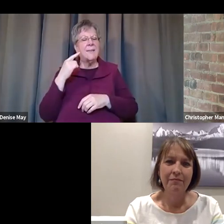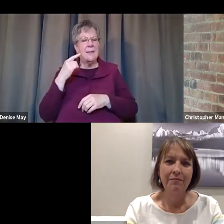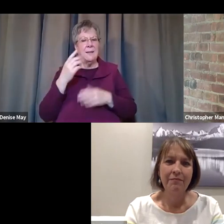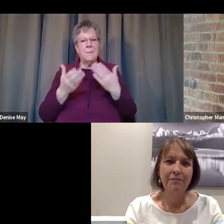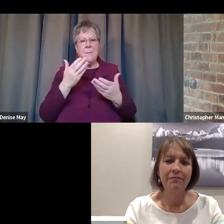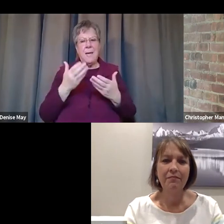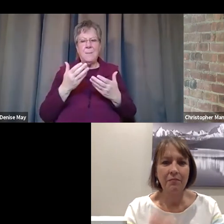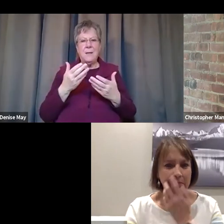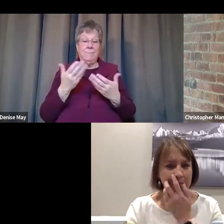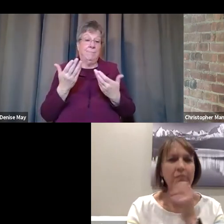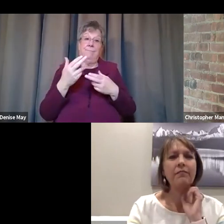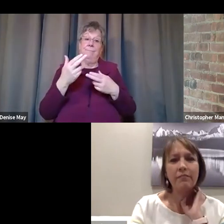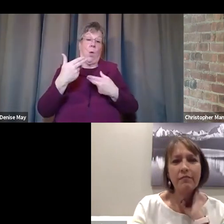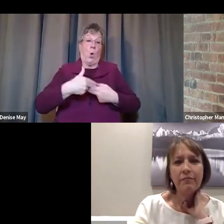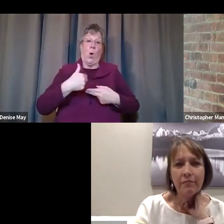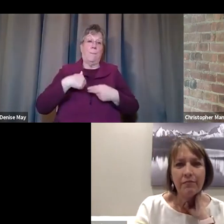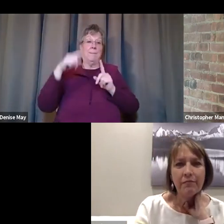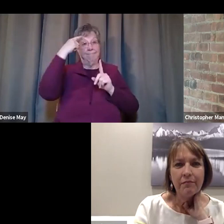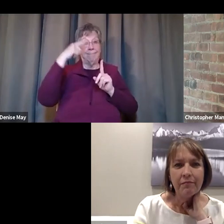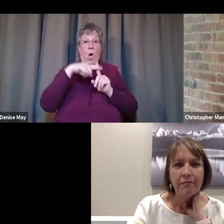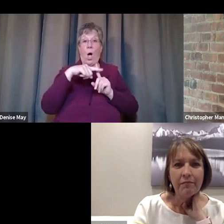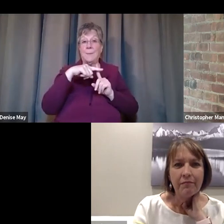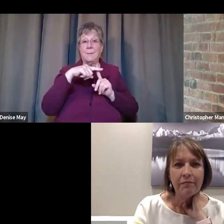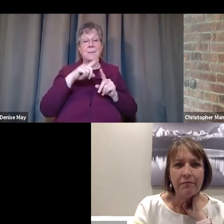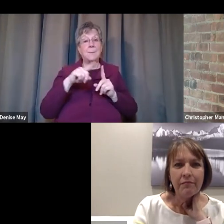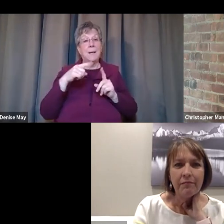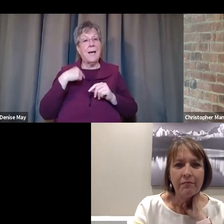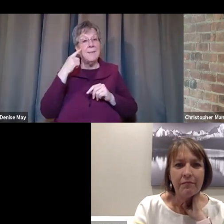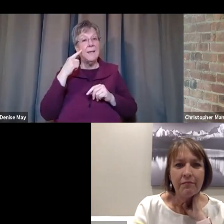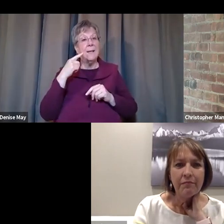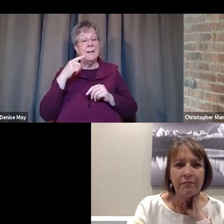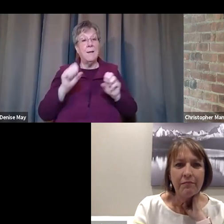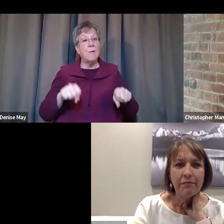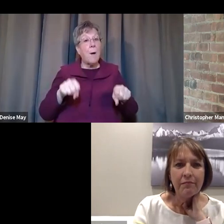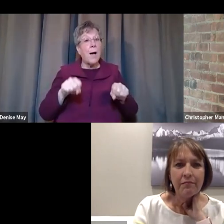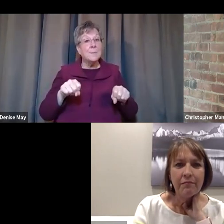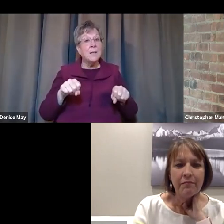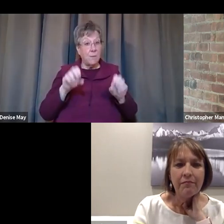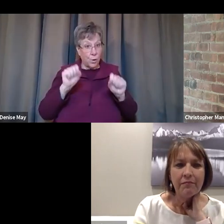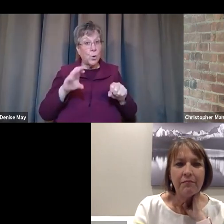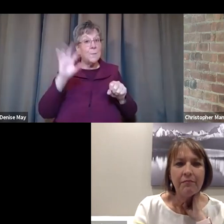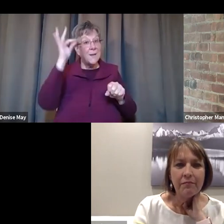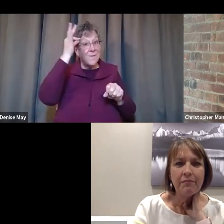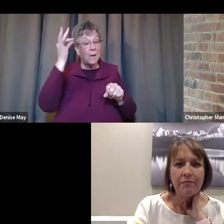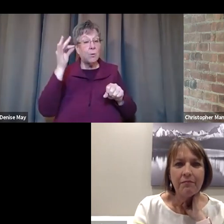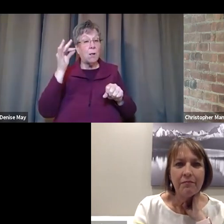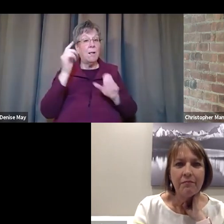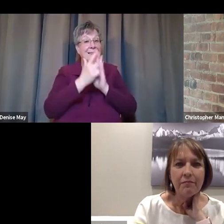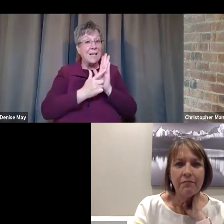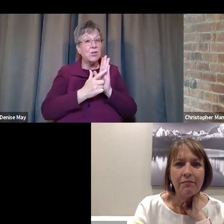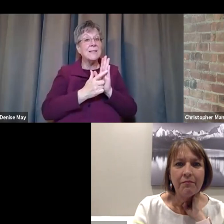maybe call me an optimist, but the possibility that there could be federal legislation that